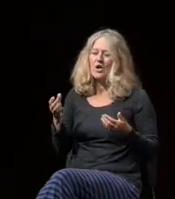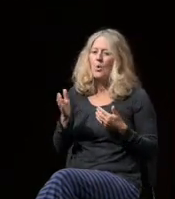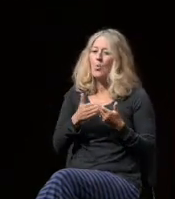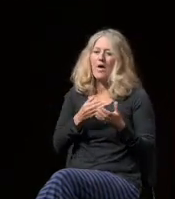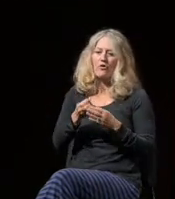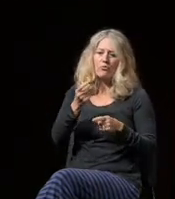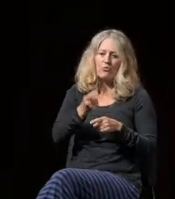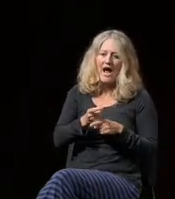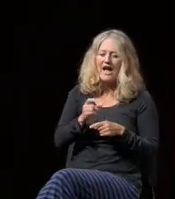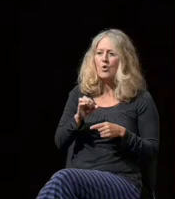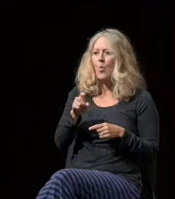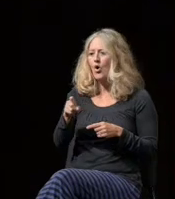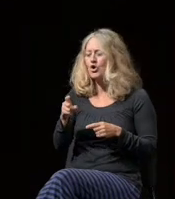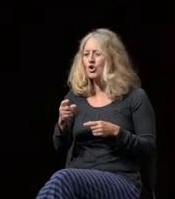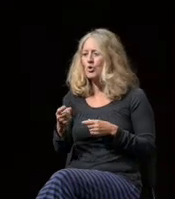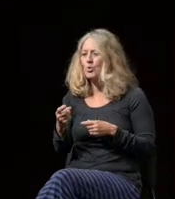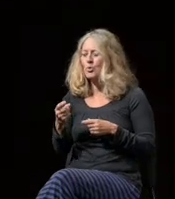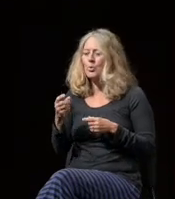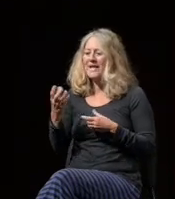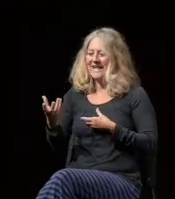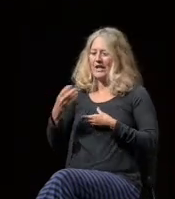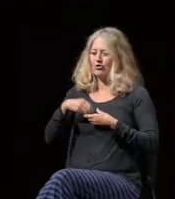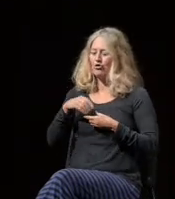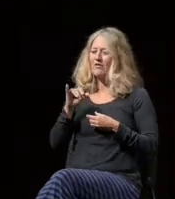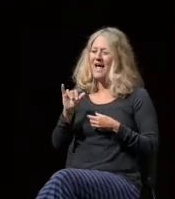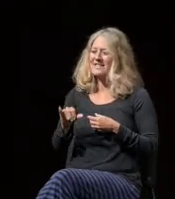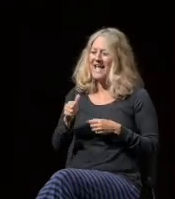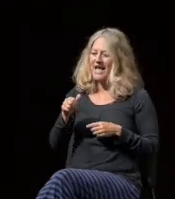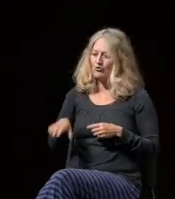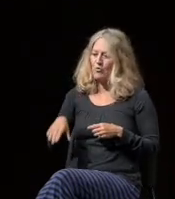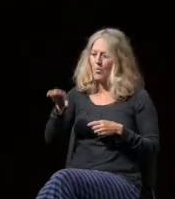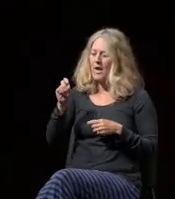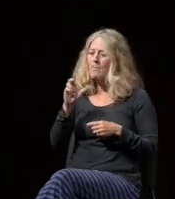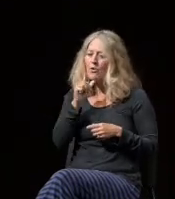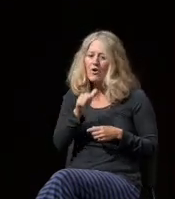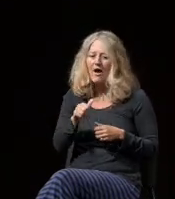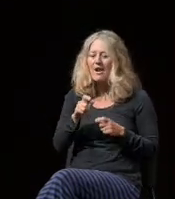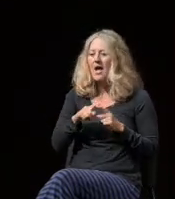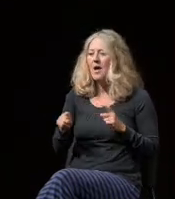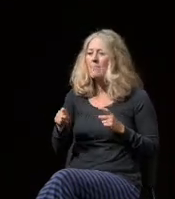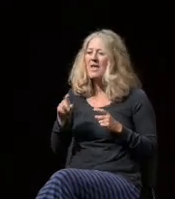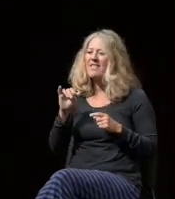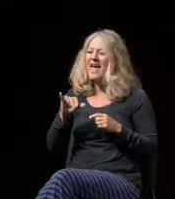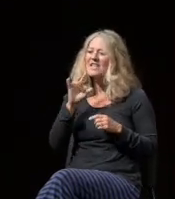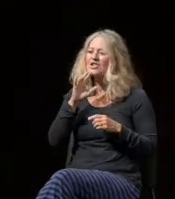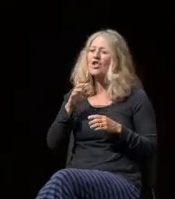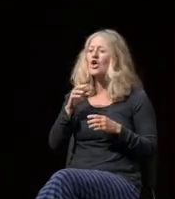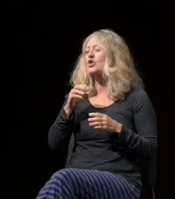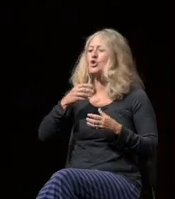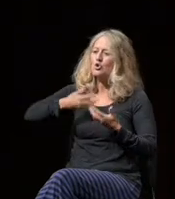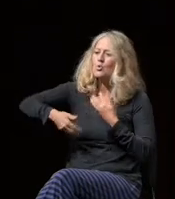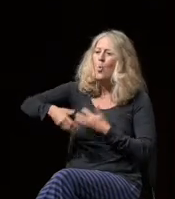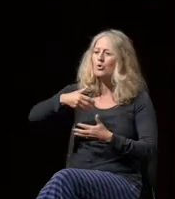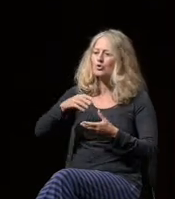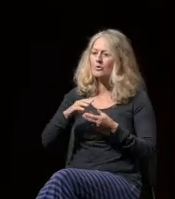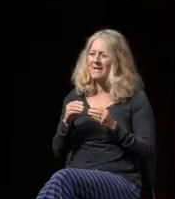whether you got that message as an individual or not, but if that's the collective socialized message